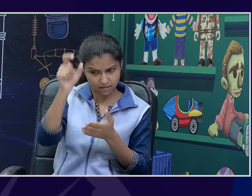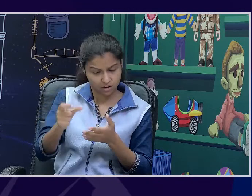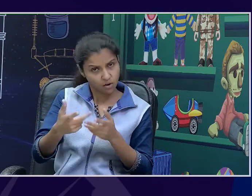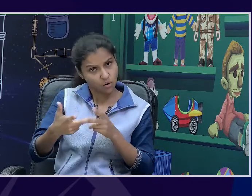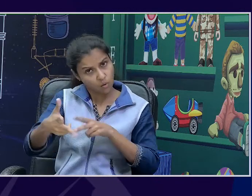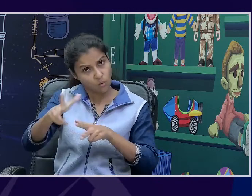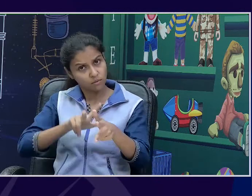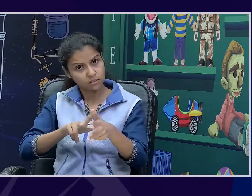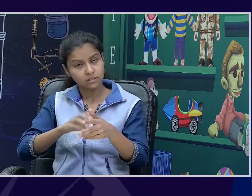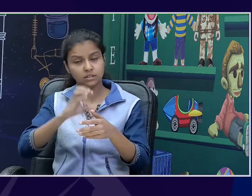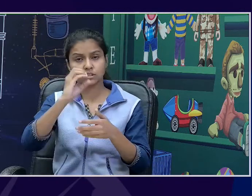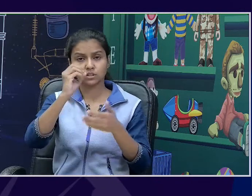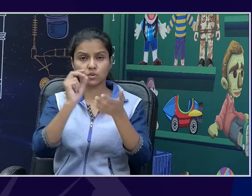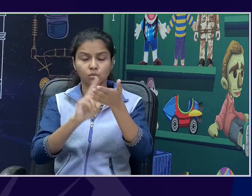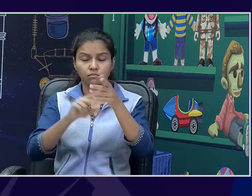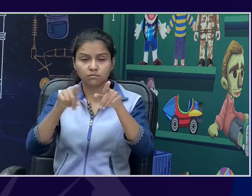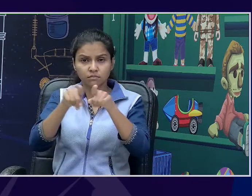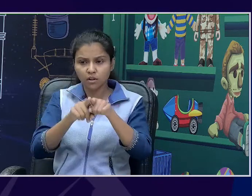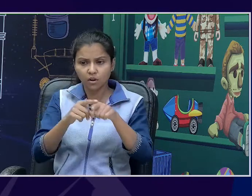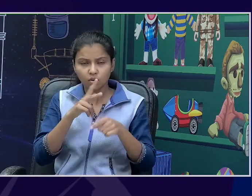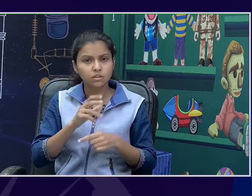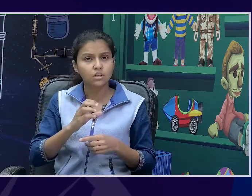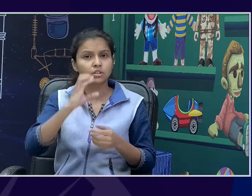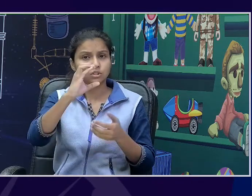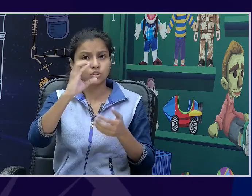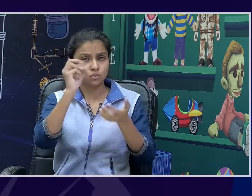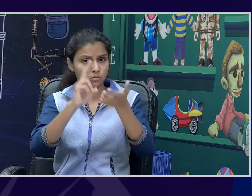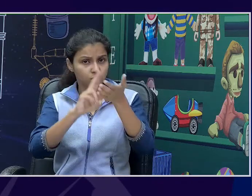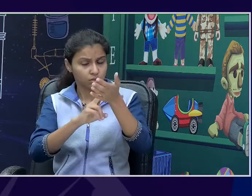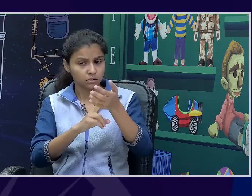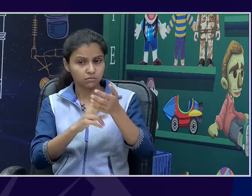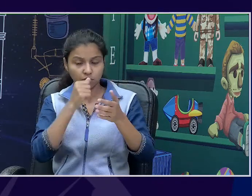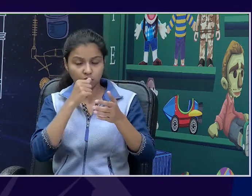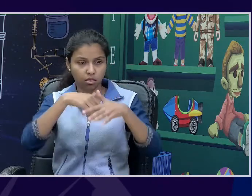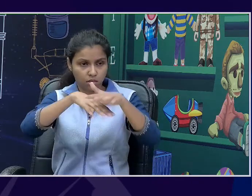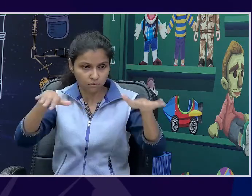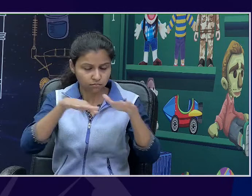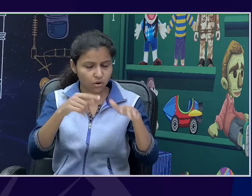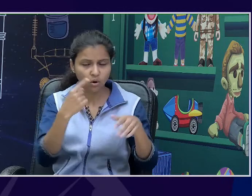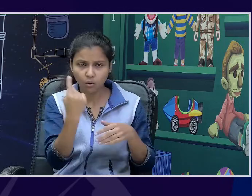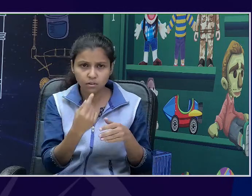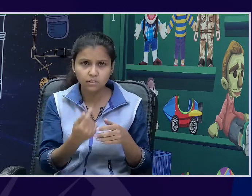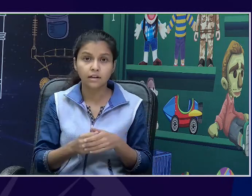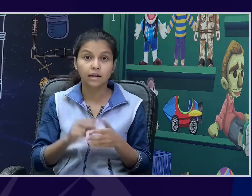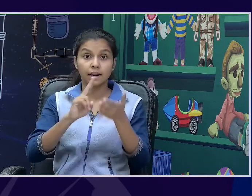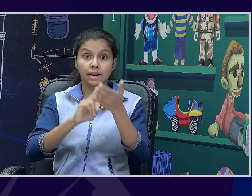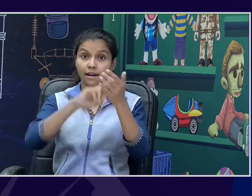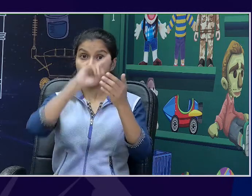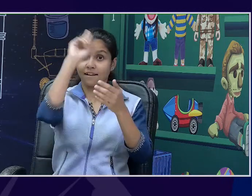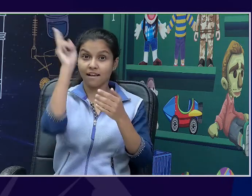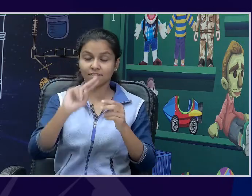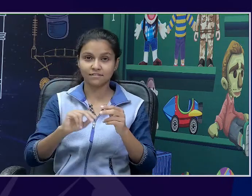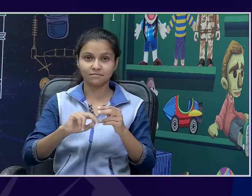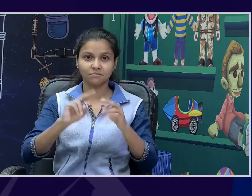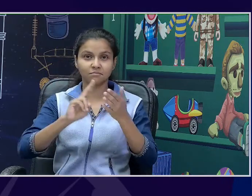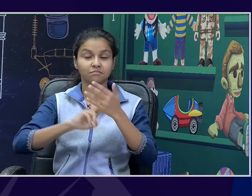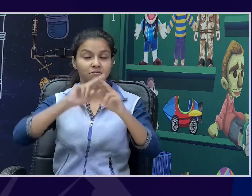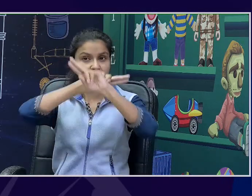ultimately conquers his fear. And not only he conquers by just learning swimming, he becomes a national level swimmer. Okay.